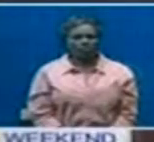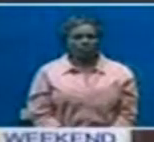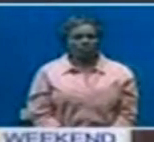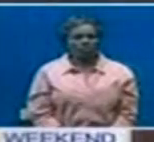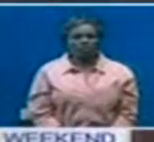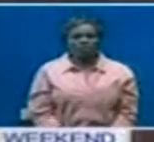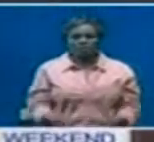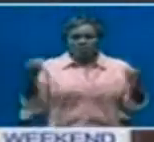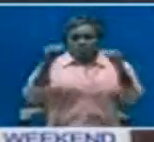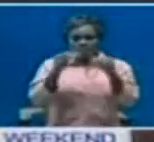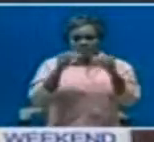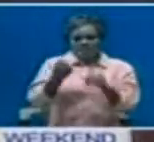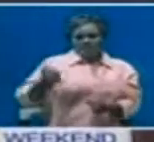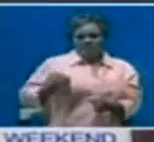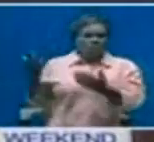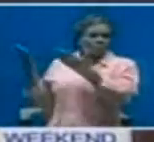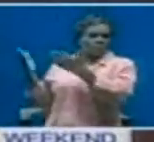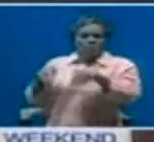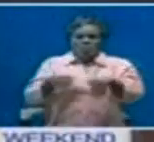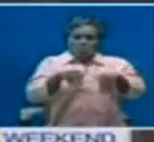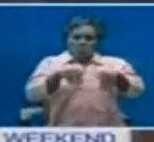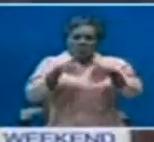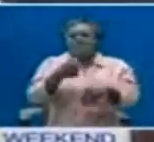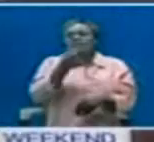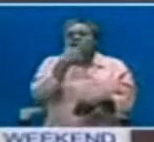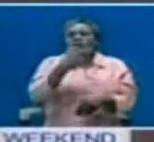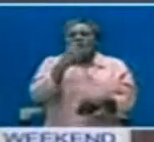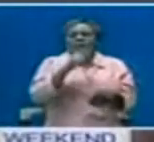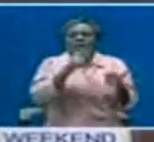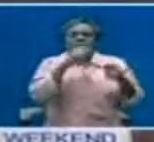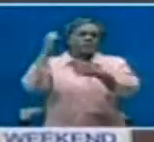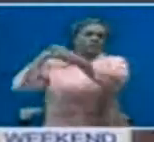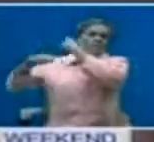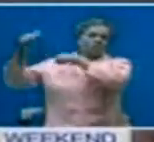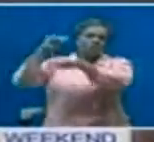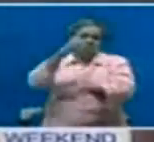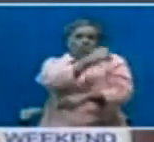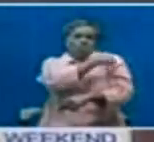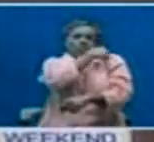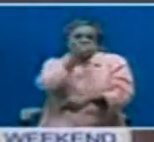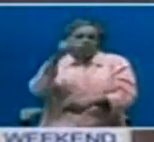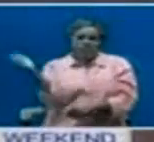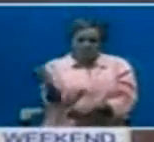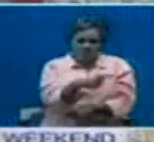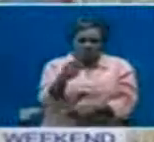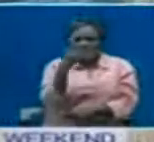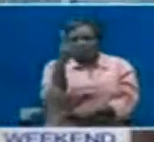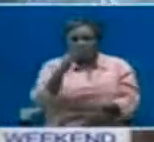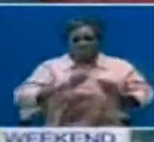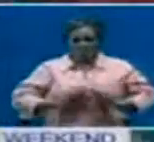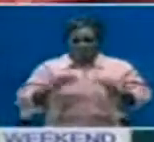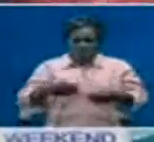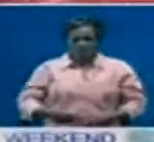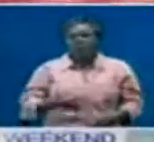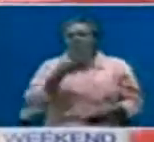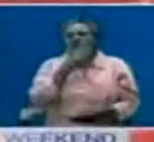We met Josephine as she was waiting to be attended to by a traditional midwife. She was 4 months pregnant at the time. The father of the